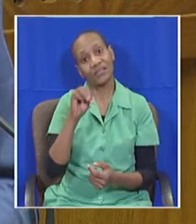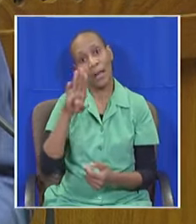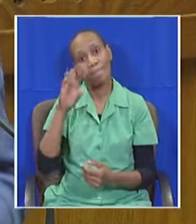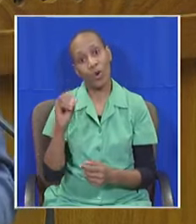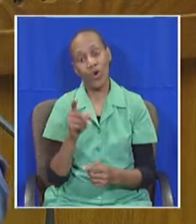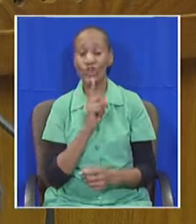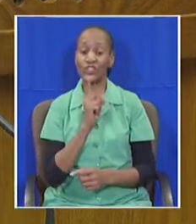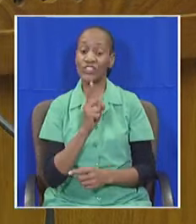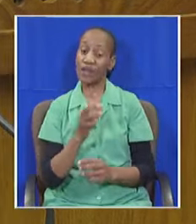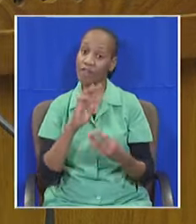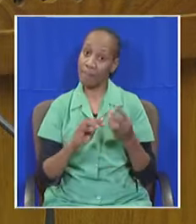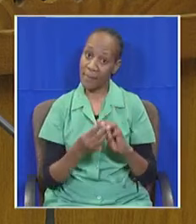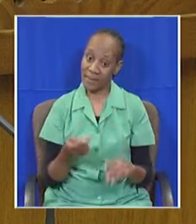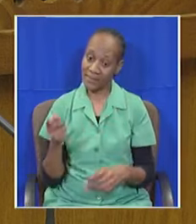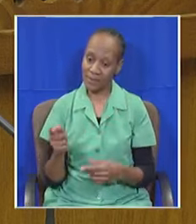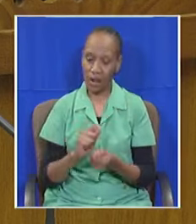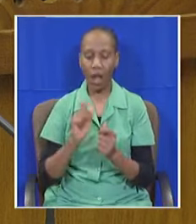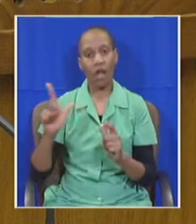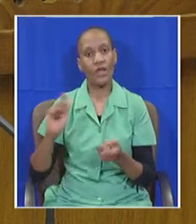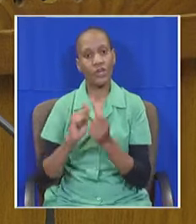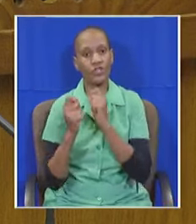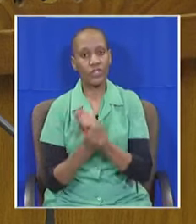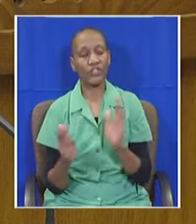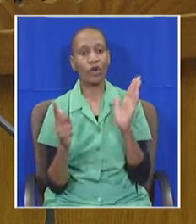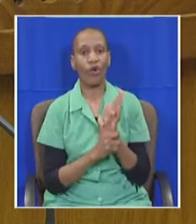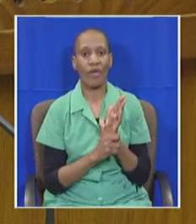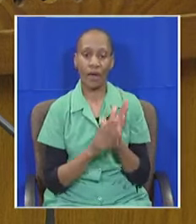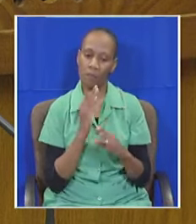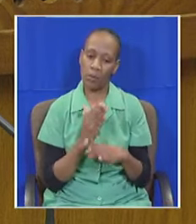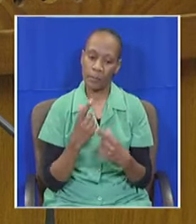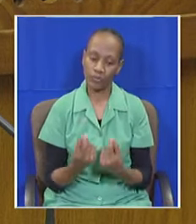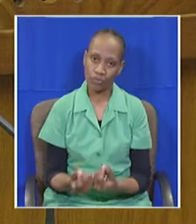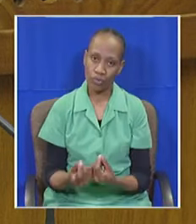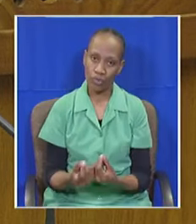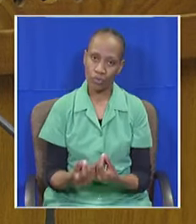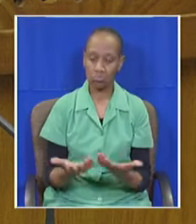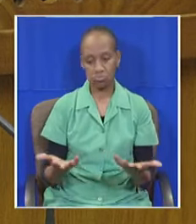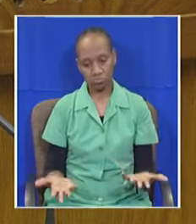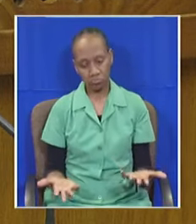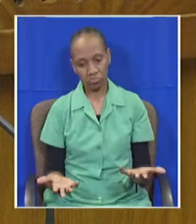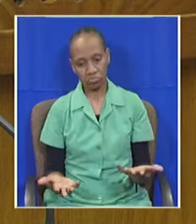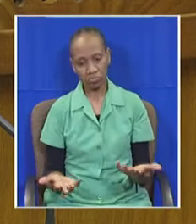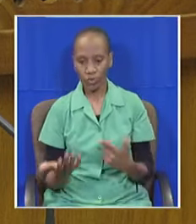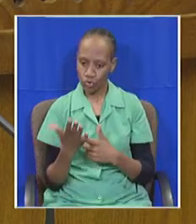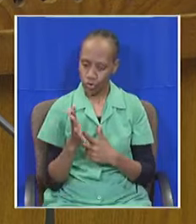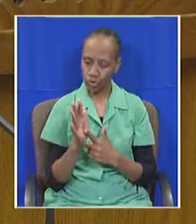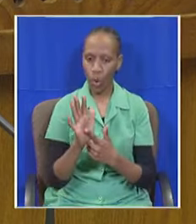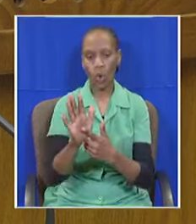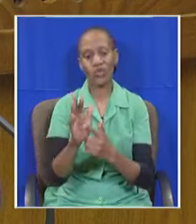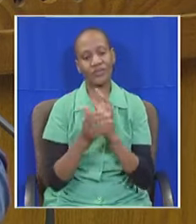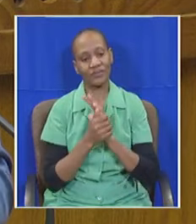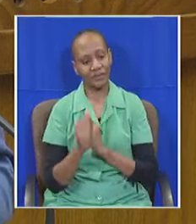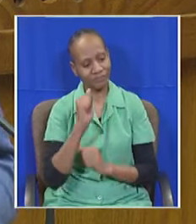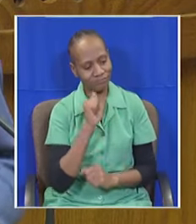teacher, who converted to become a lawyer, showing his outstanding intellectual abilities,